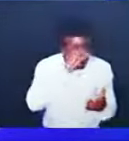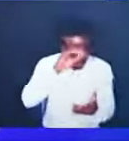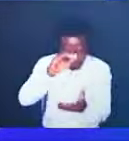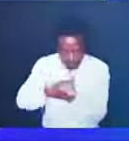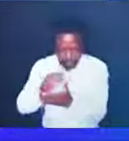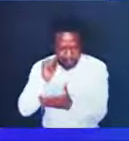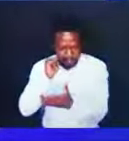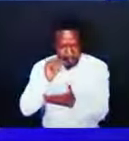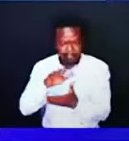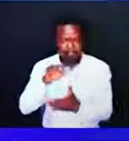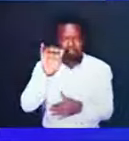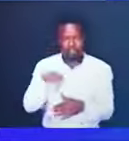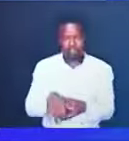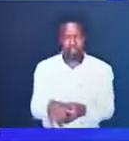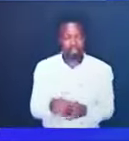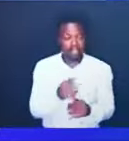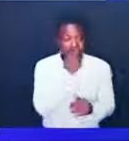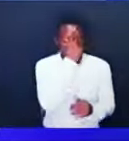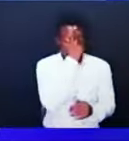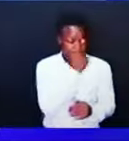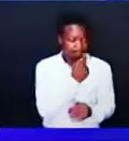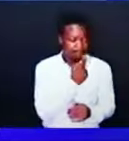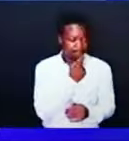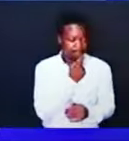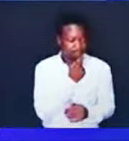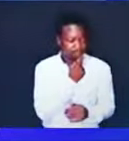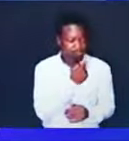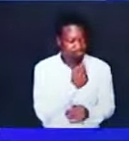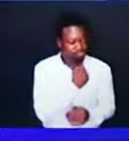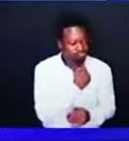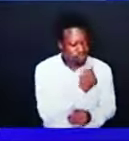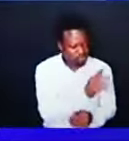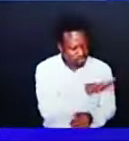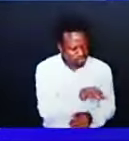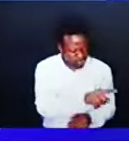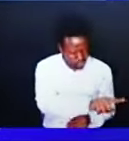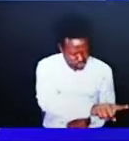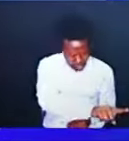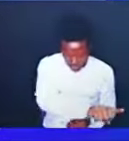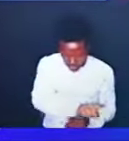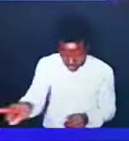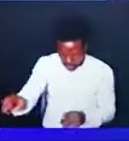That parents will tell their children that, go to this household.